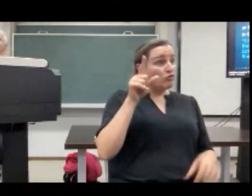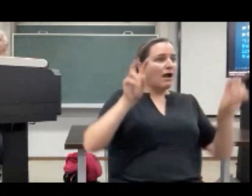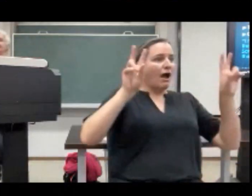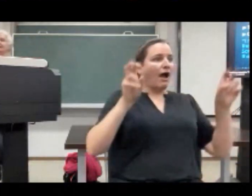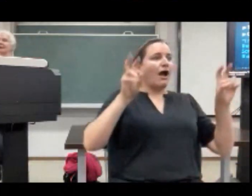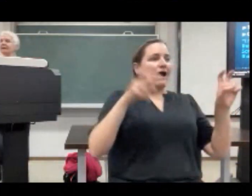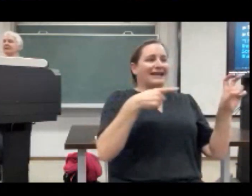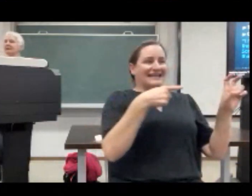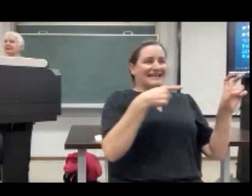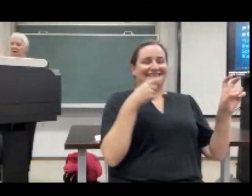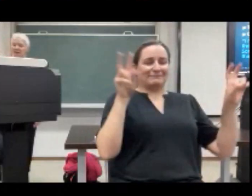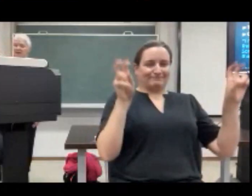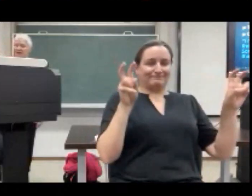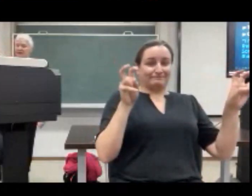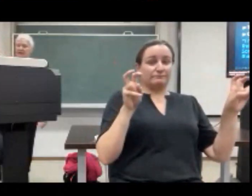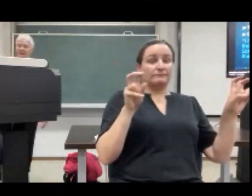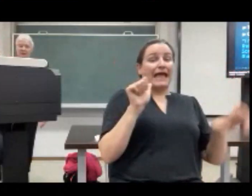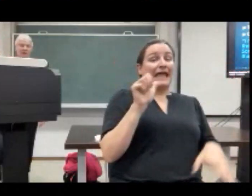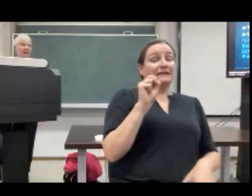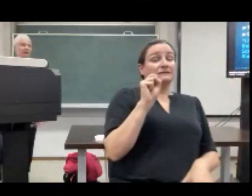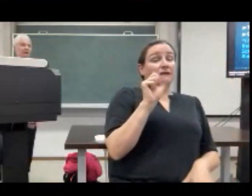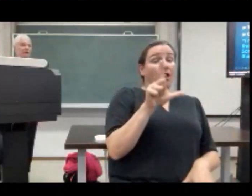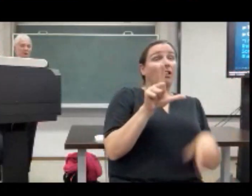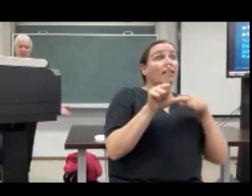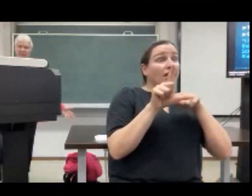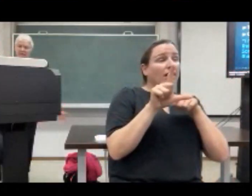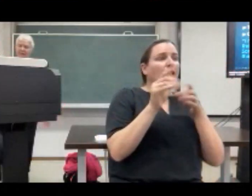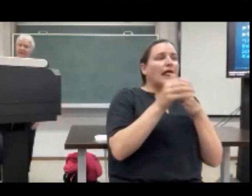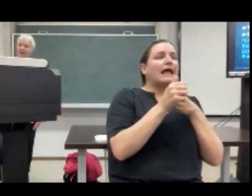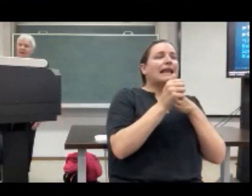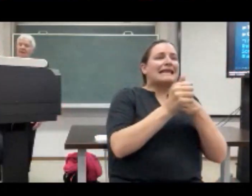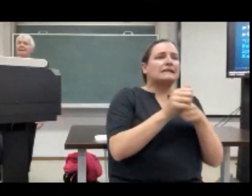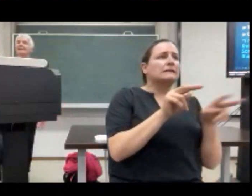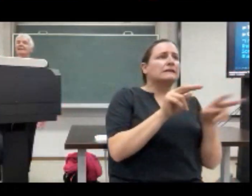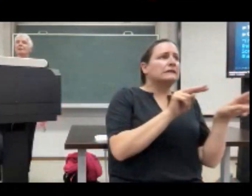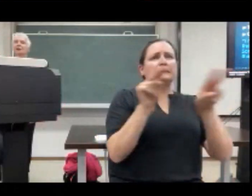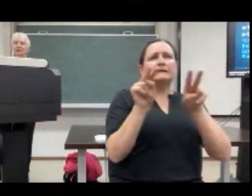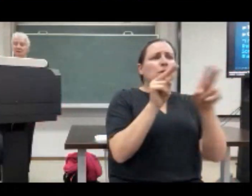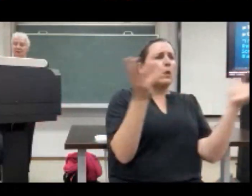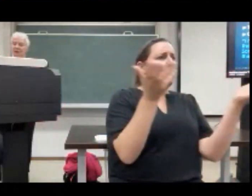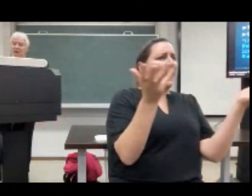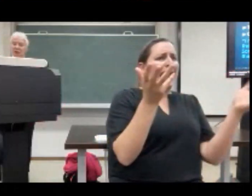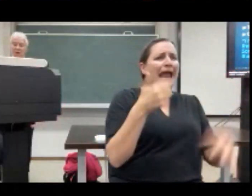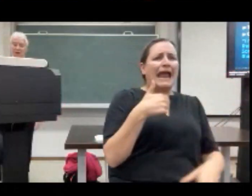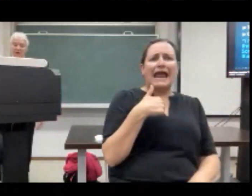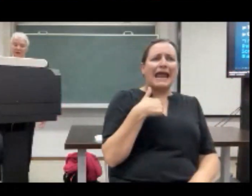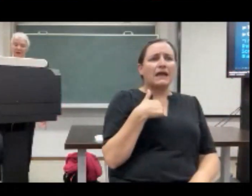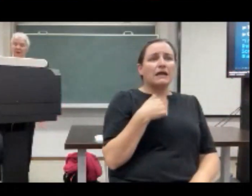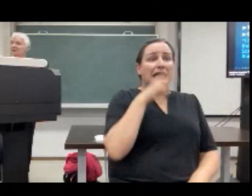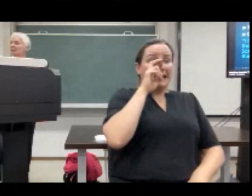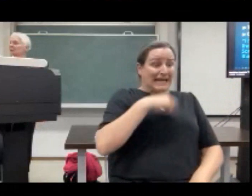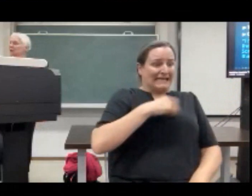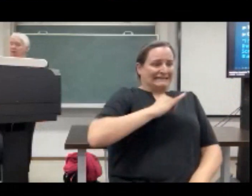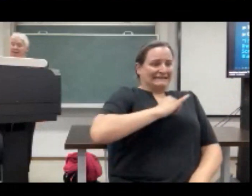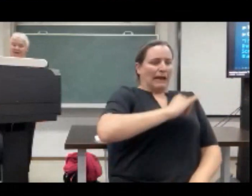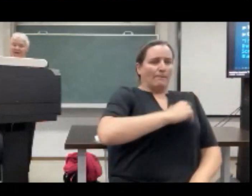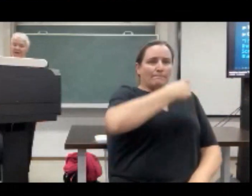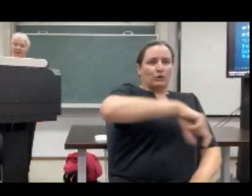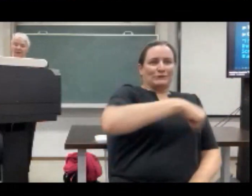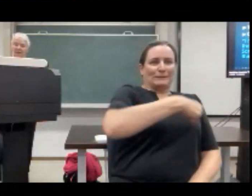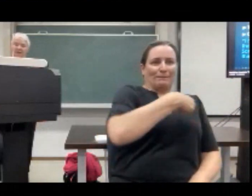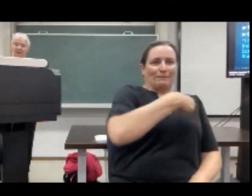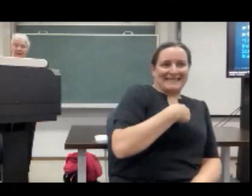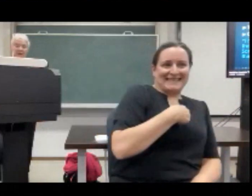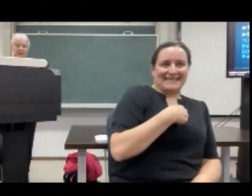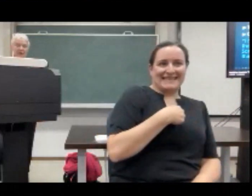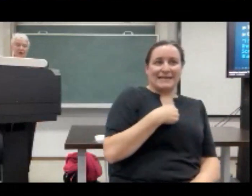needed a leader in ASL, an American Sign Language, but there was no model. I needed someone like me to show up, someone who had